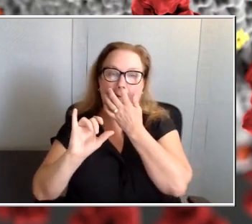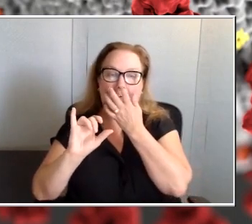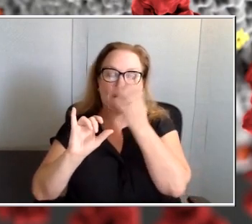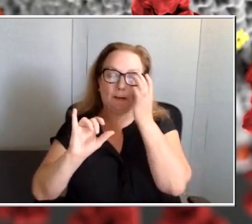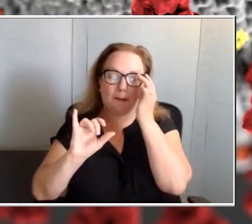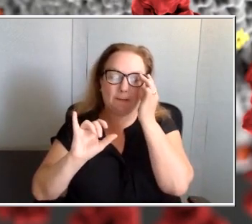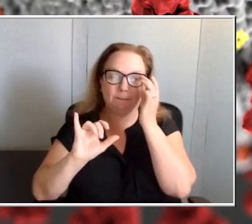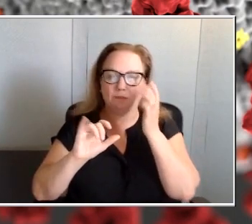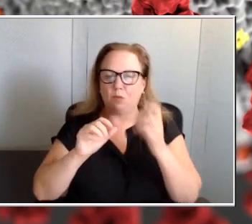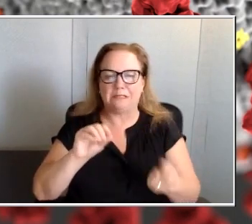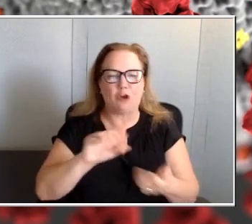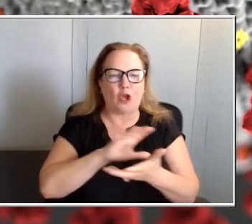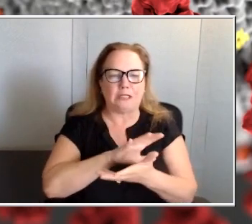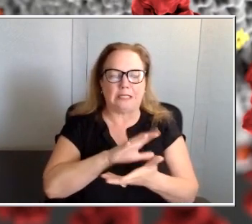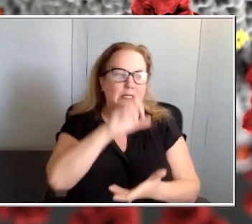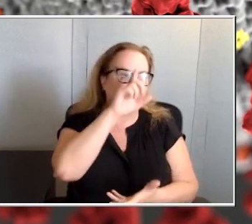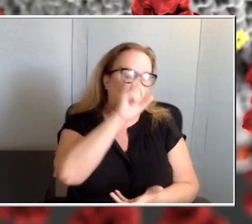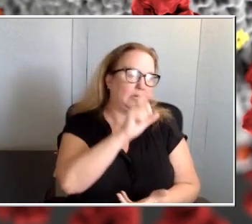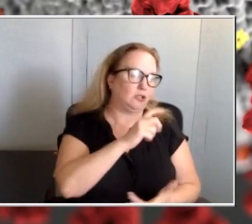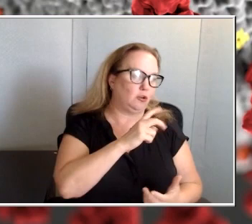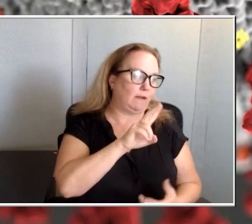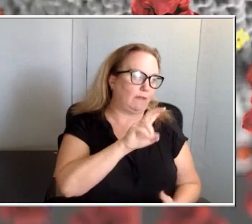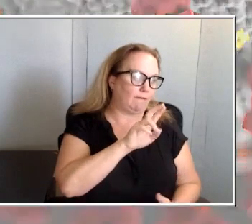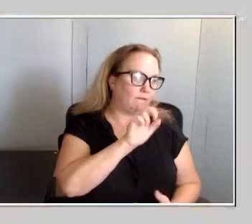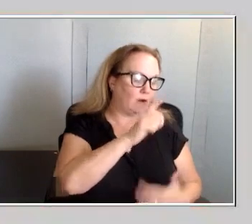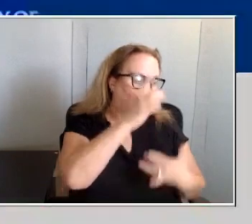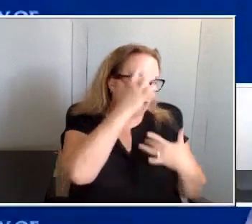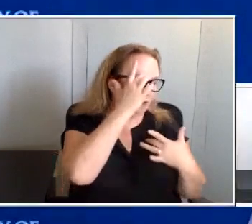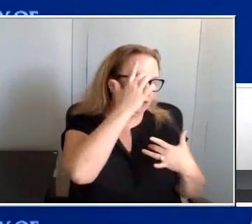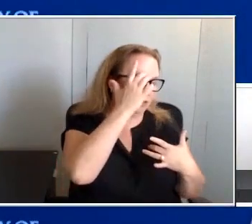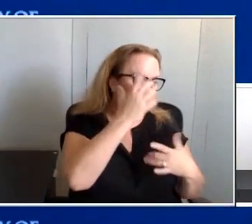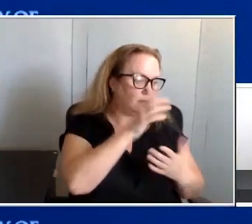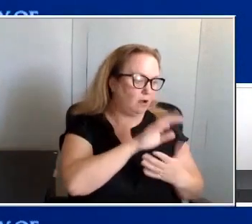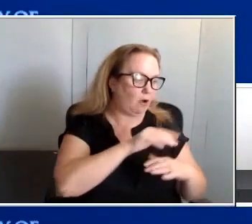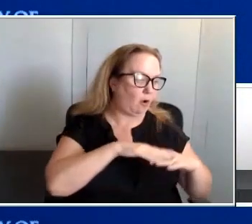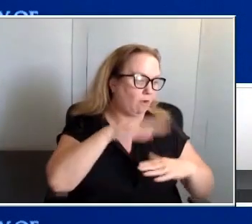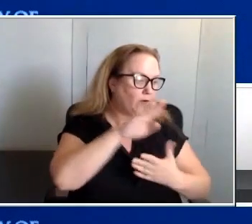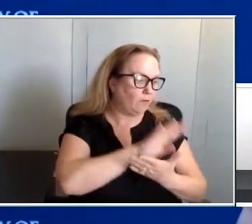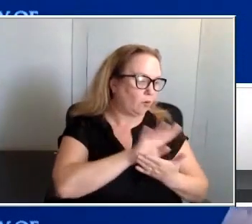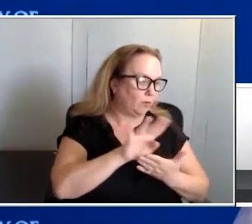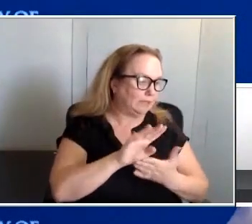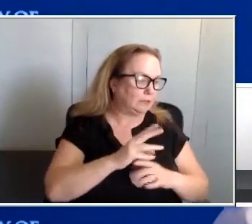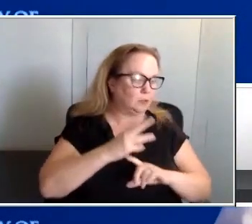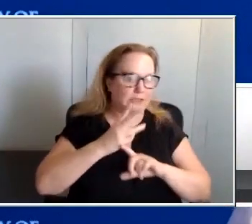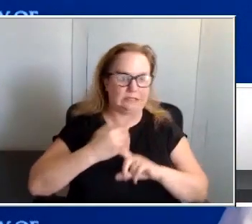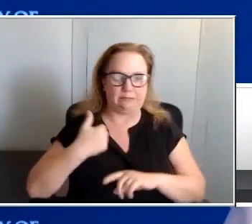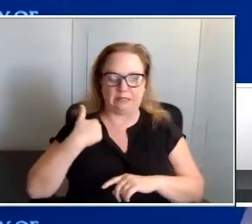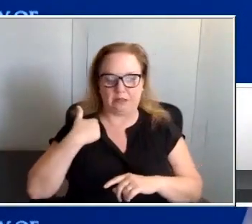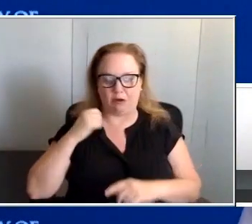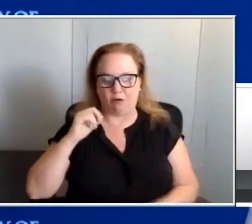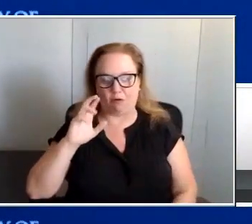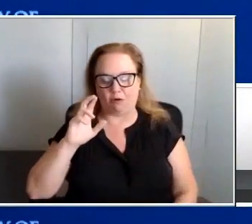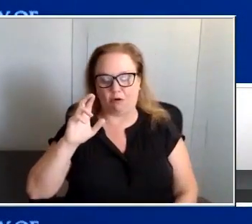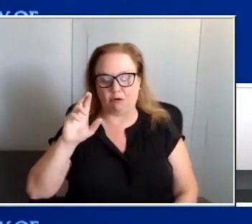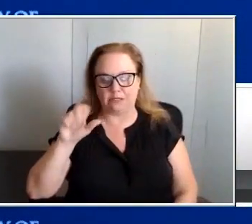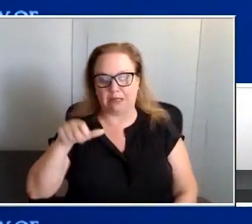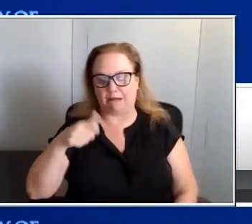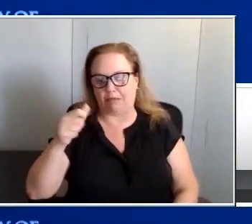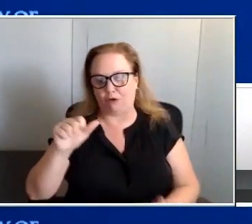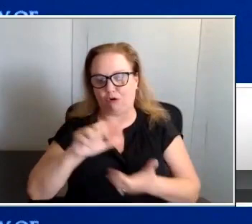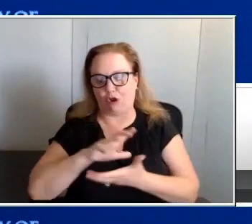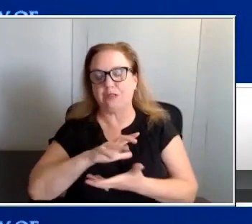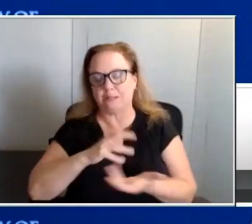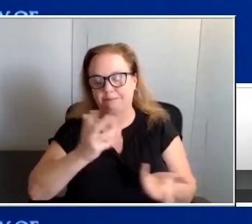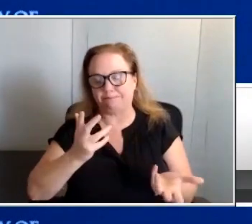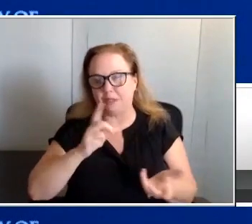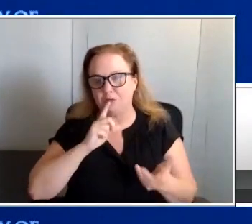causing it. Is it because you had this viral illness more than 4 weeks ago or 6 months ago, or is it another cause? So it's really